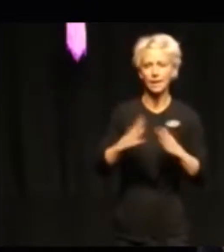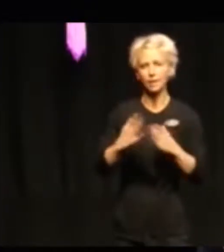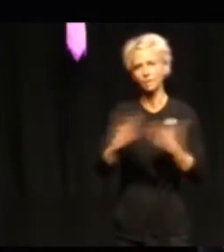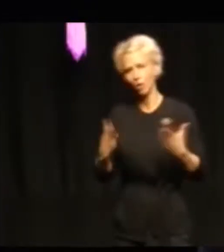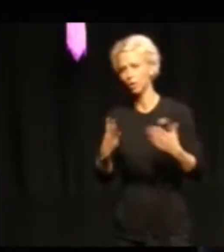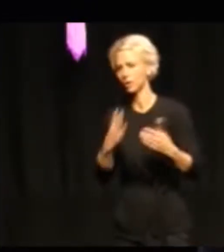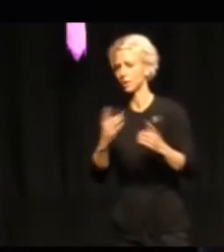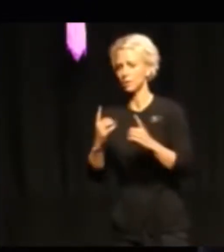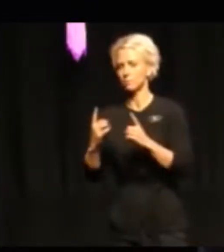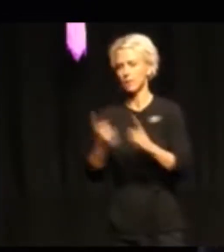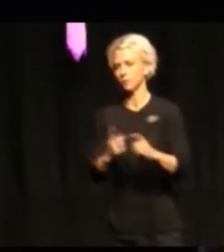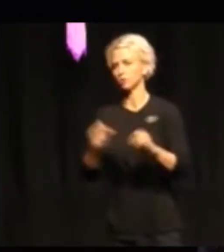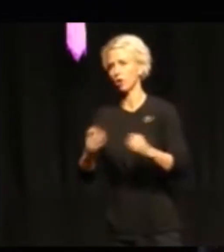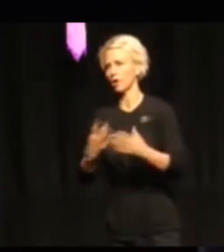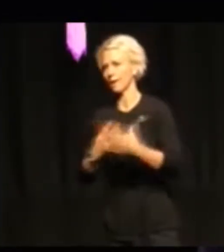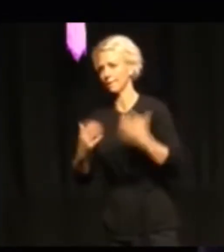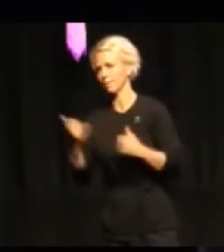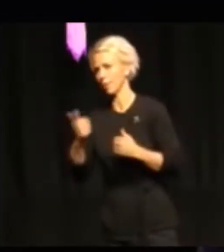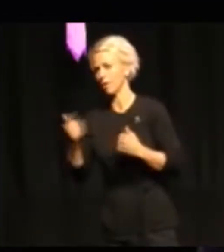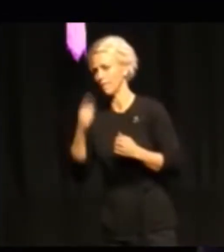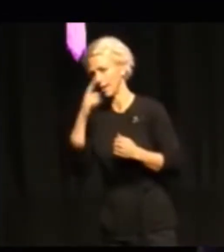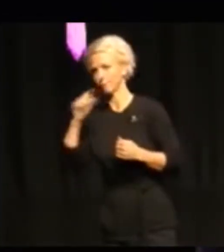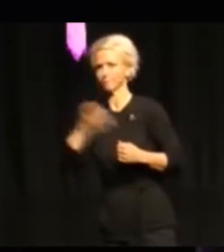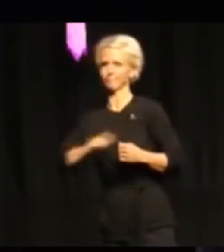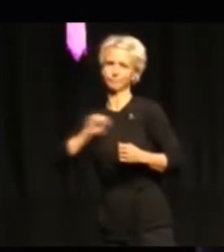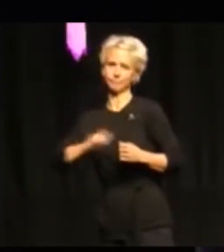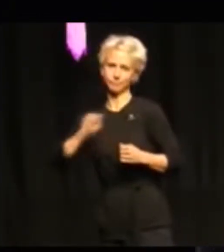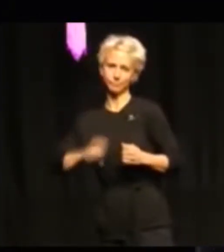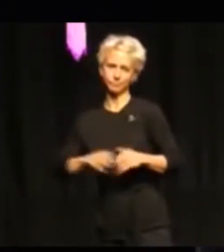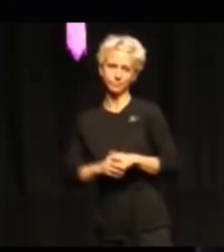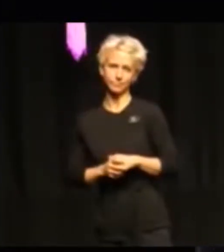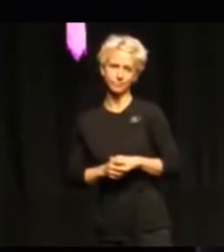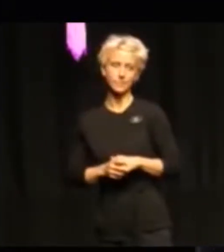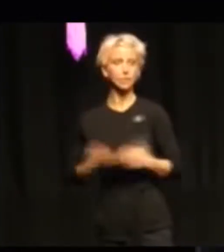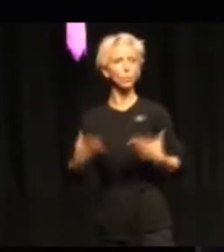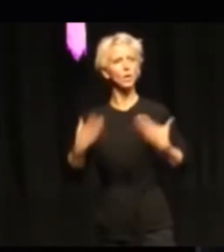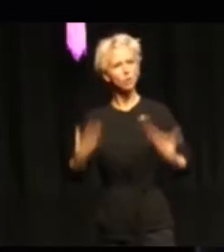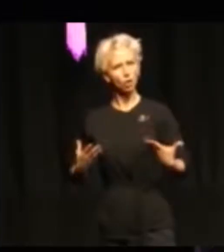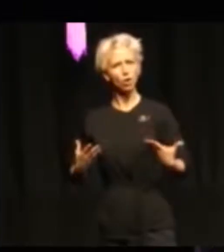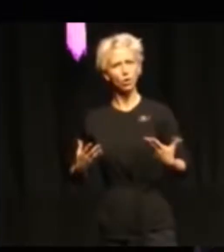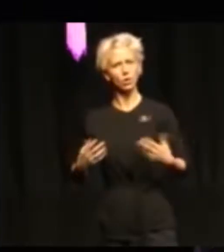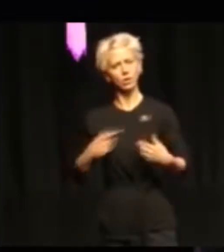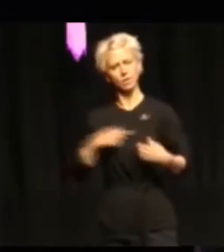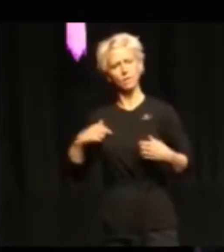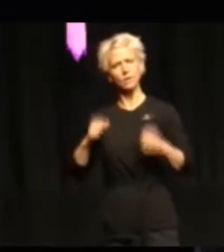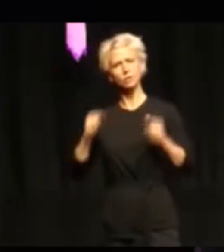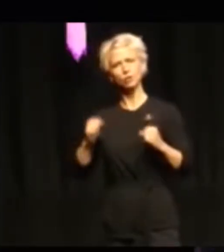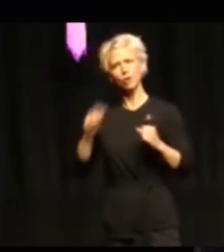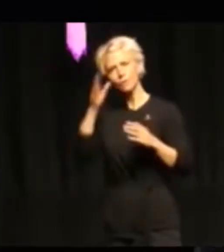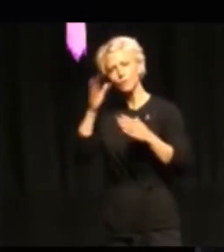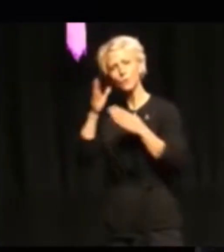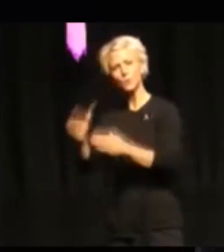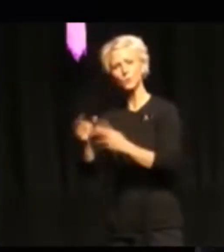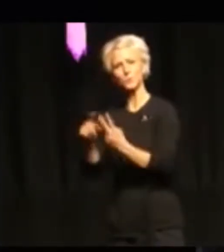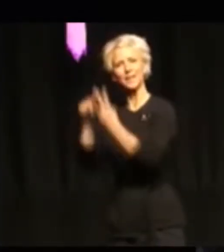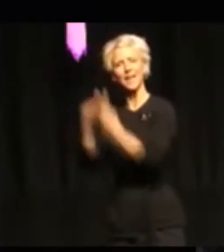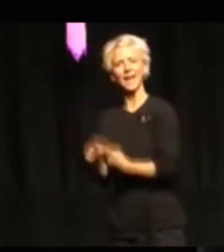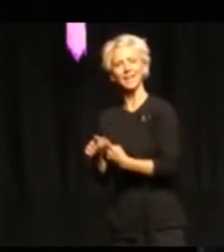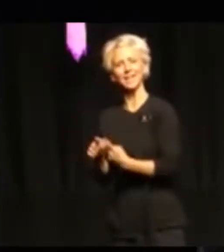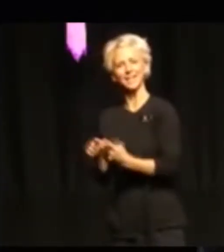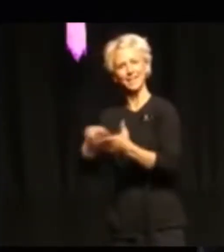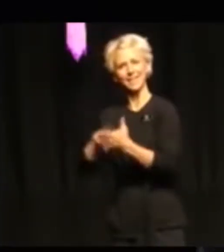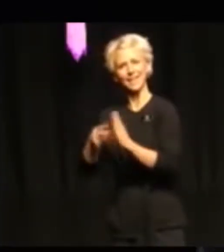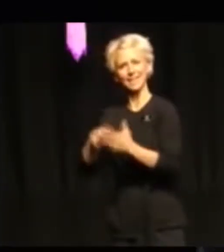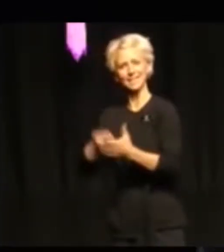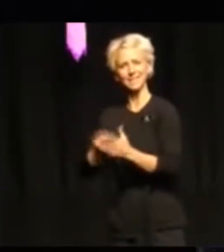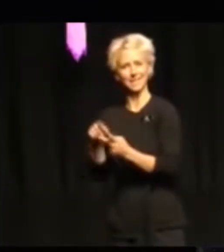and so on. And I think that today's panel is really focusing on the second one, on this technical